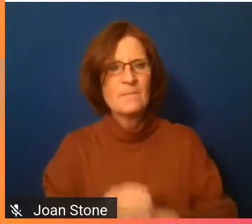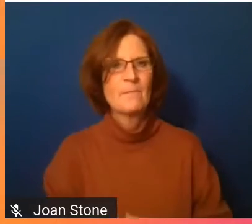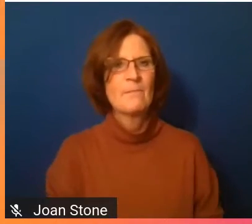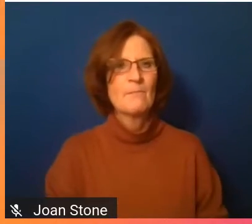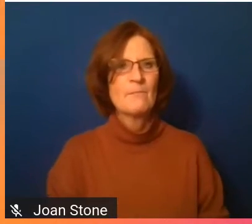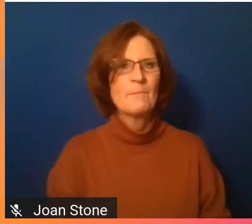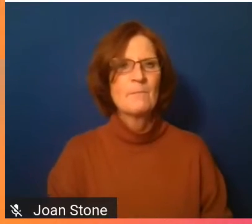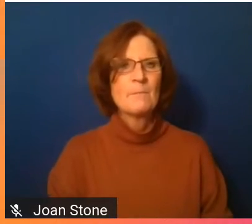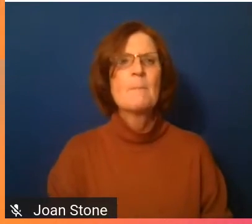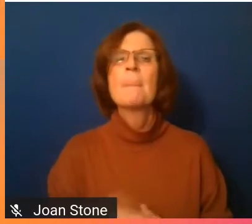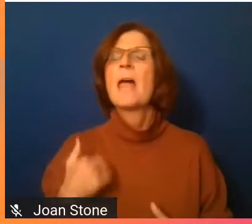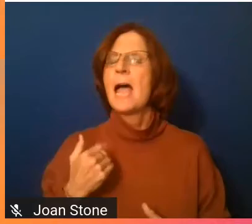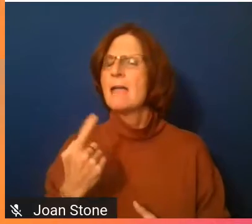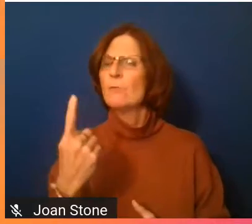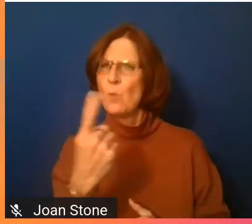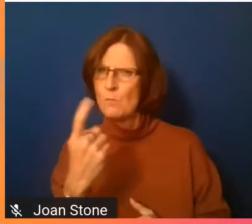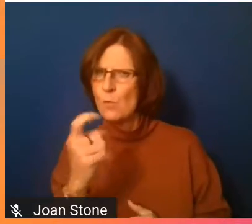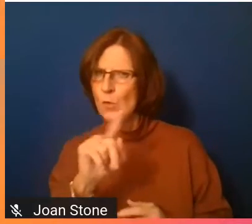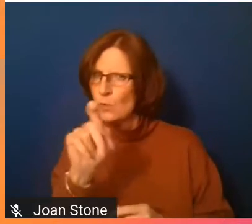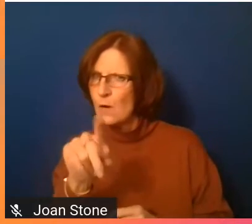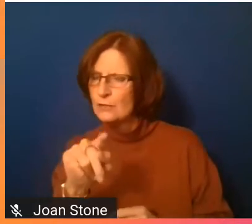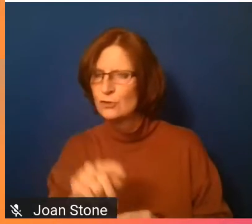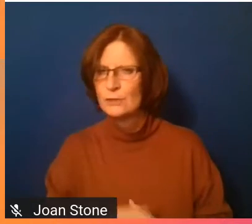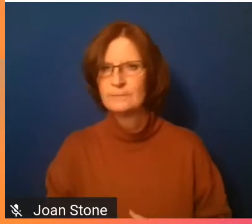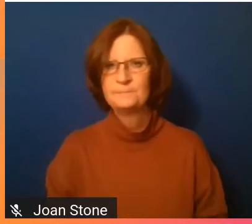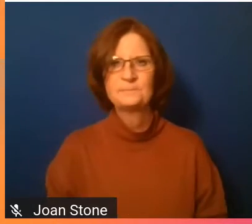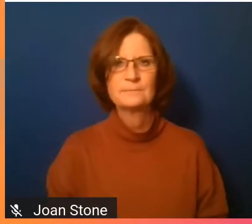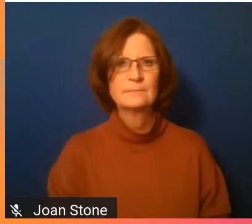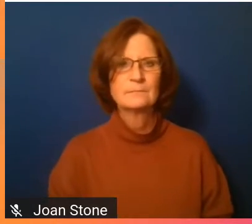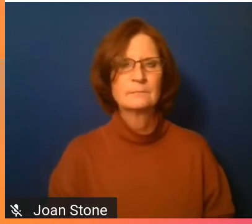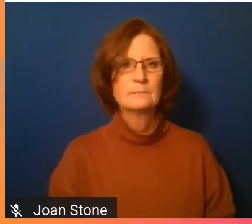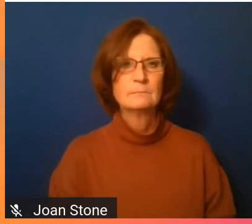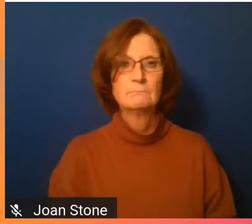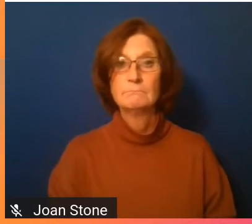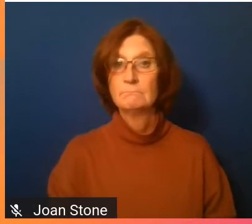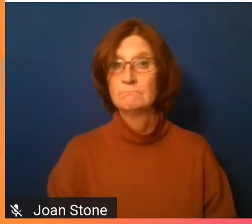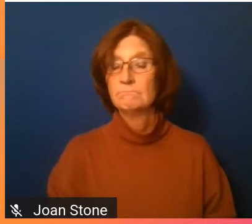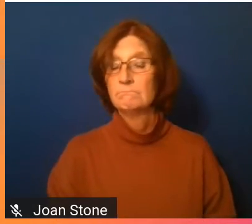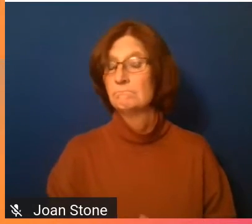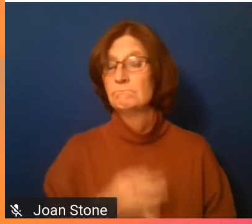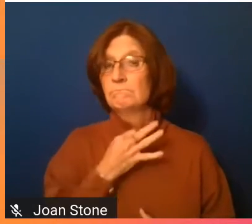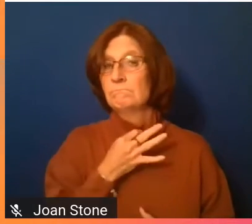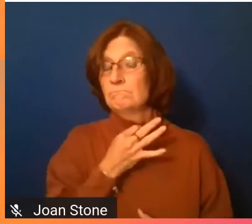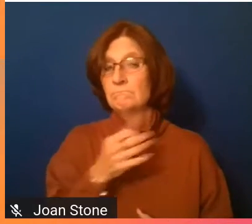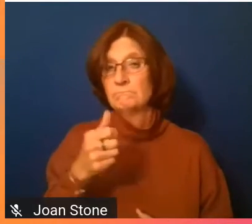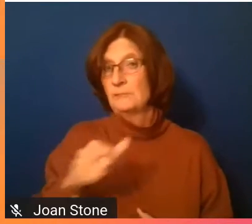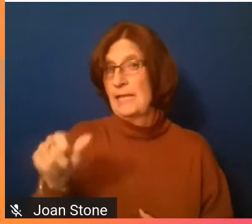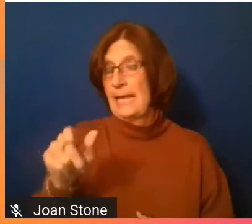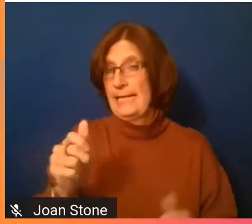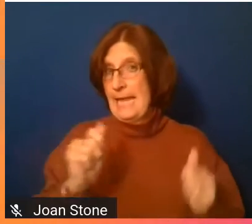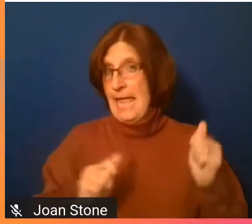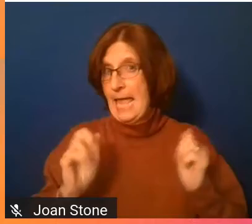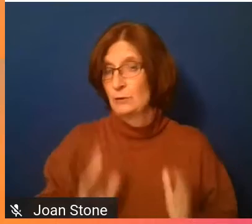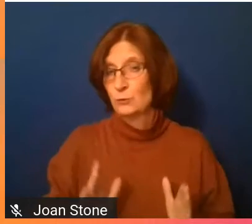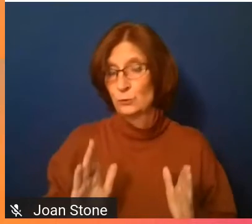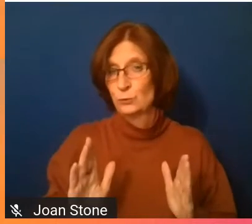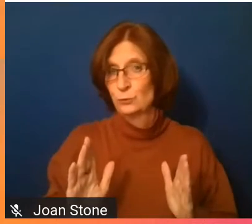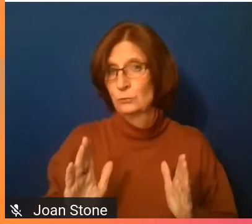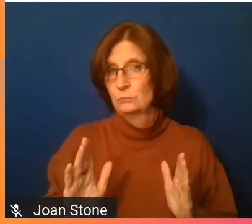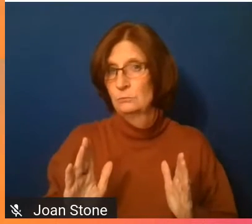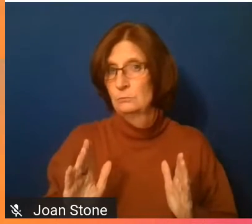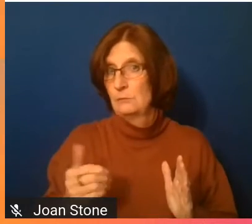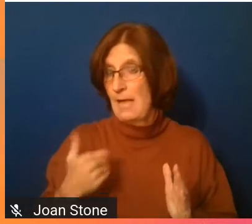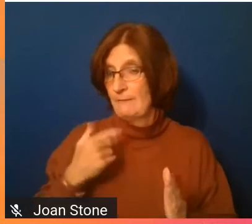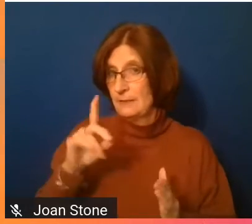I guess maybe I do have one more question about it. Were any of the actors, did any of the actors have a